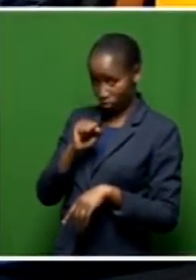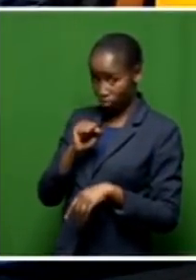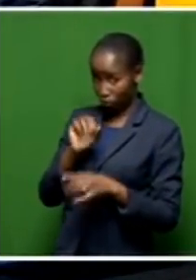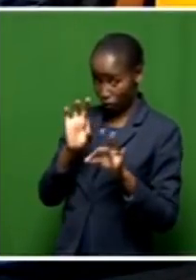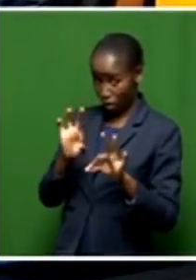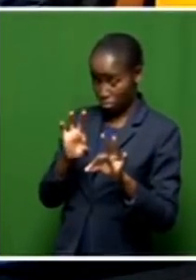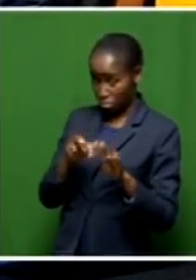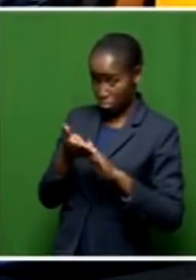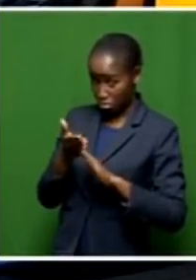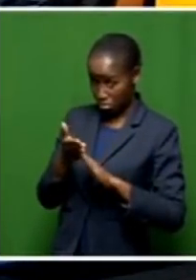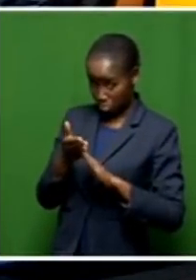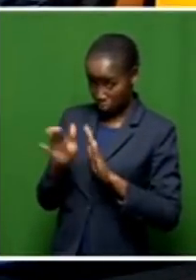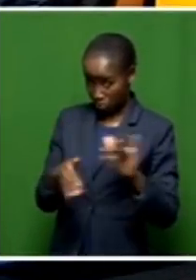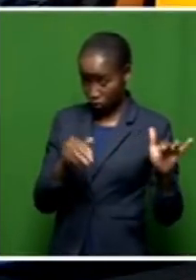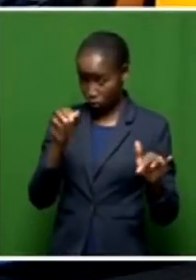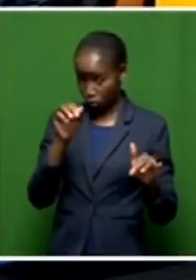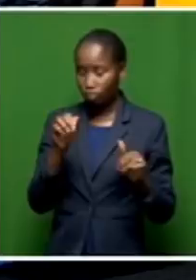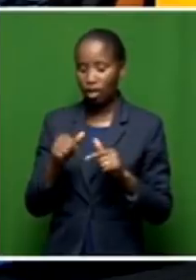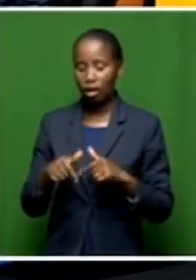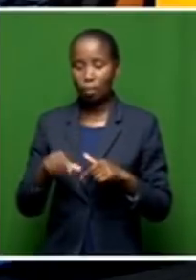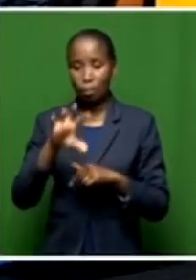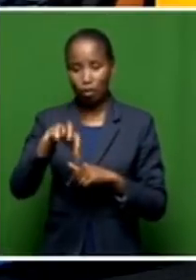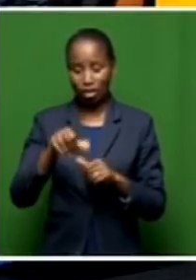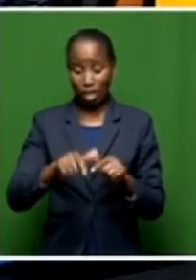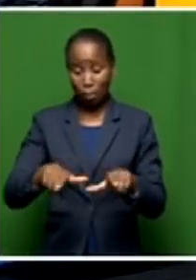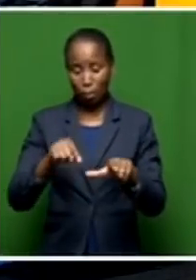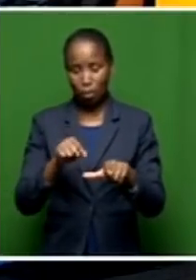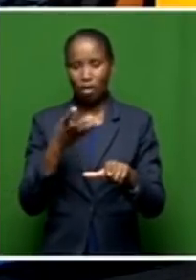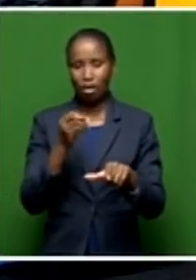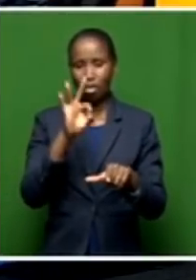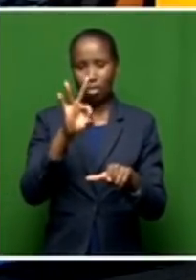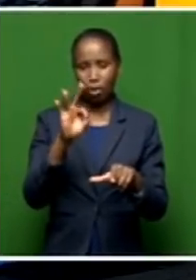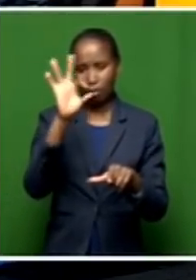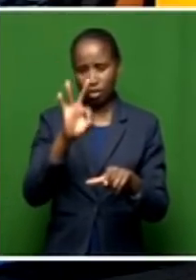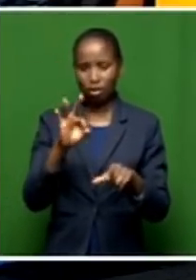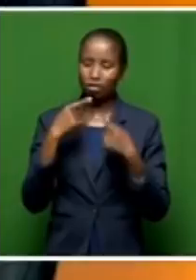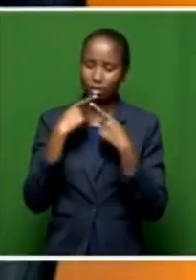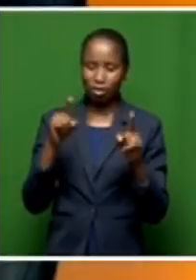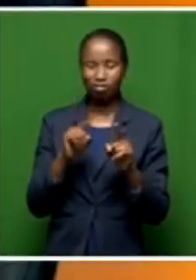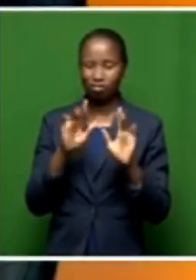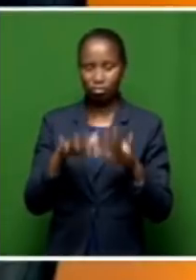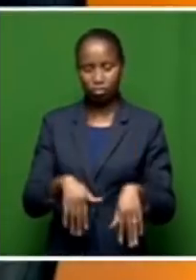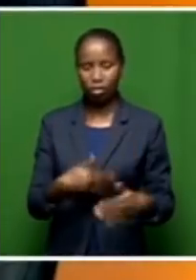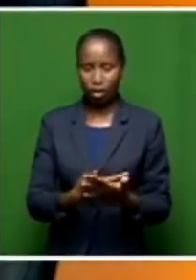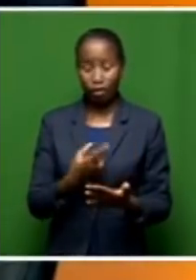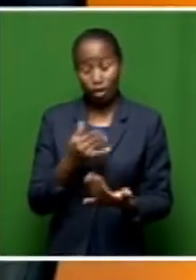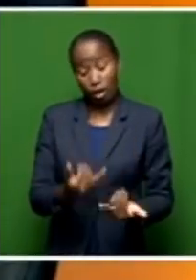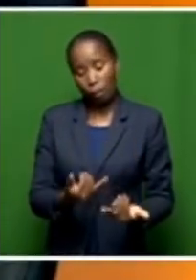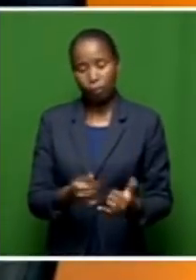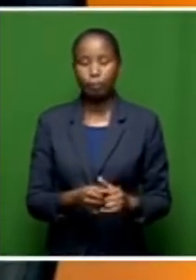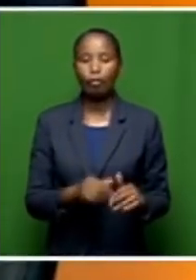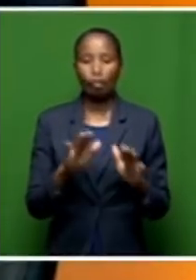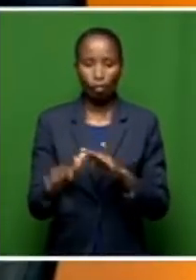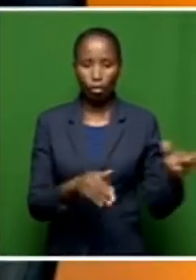Limpopo, there's only 3% declared, so let's leave that out let's as leave well. that for the time being. Northwest, also